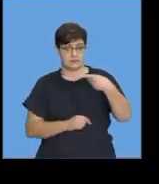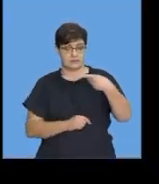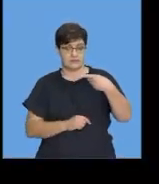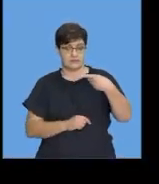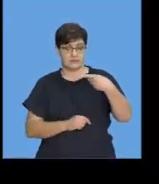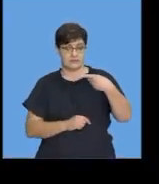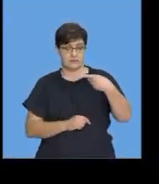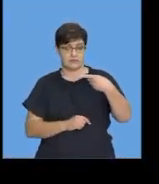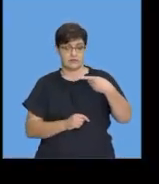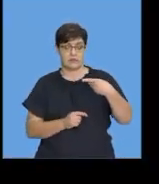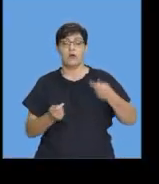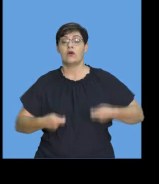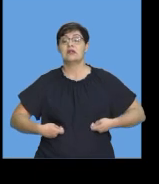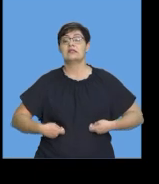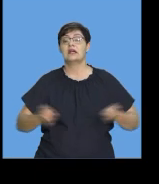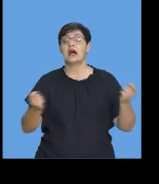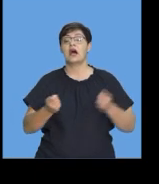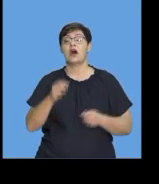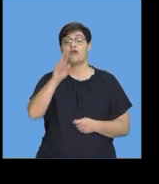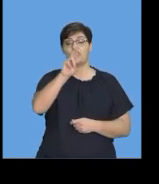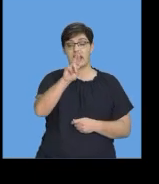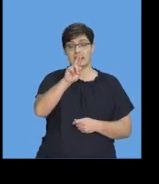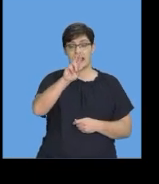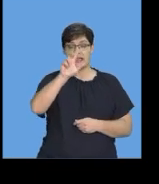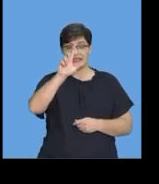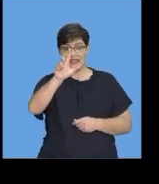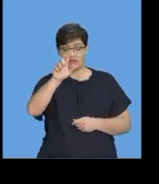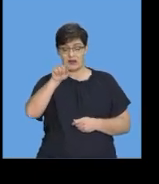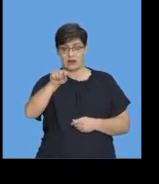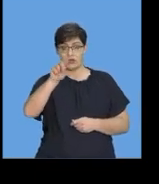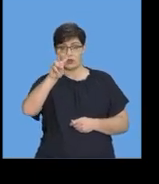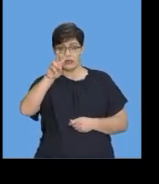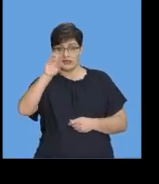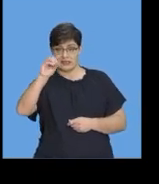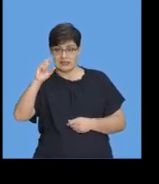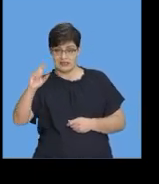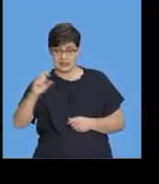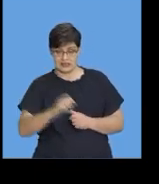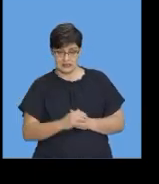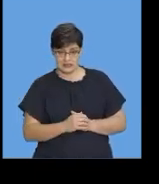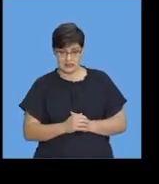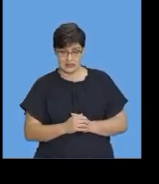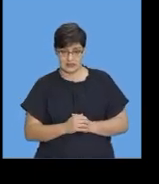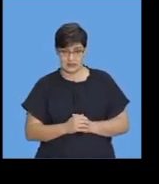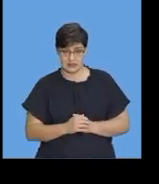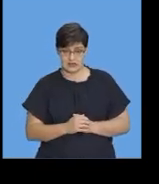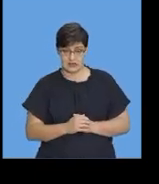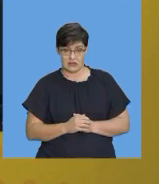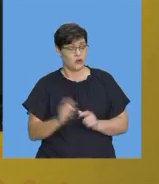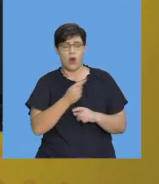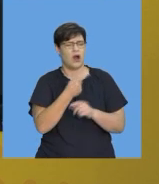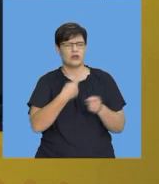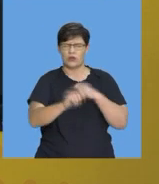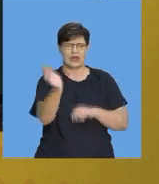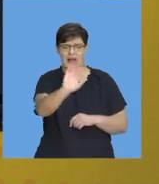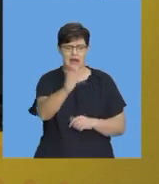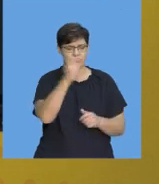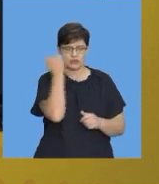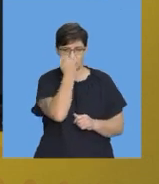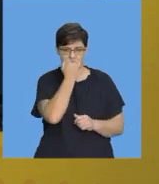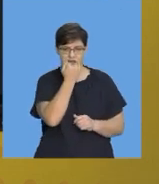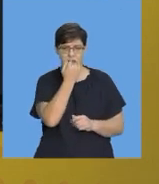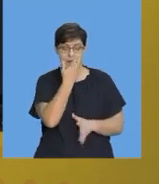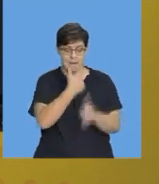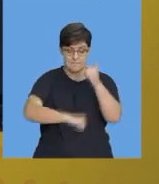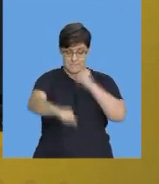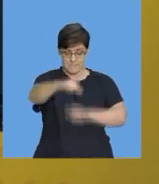told that you sold for 7 rand and 20 cents. Okay, remember, sorry, not sold, the shares that